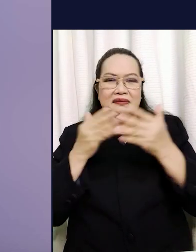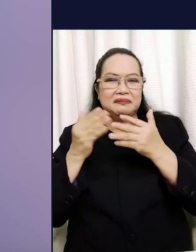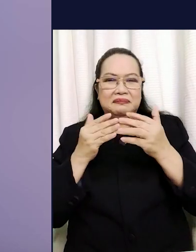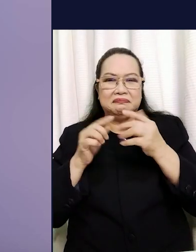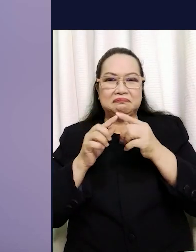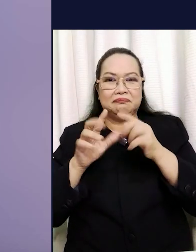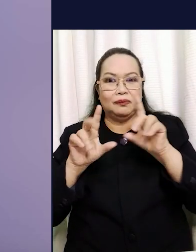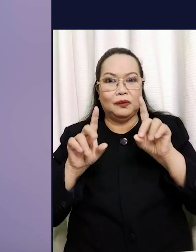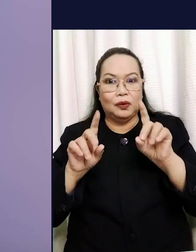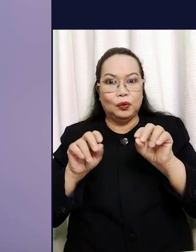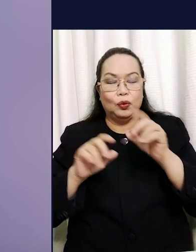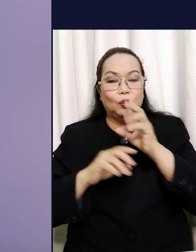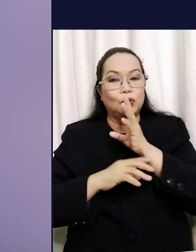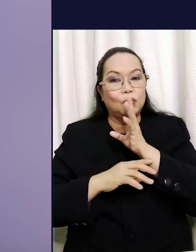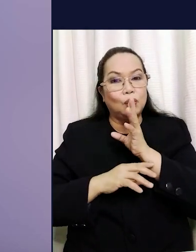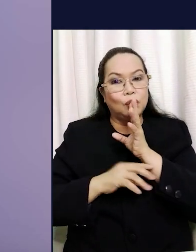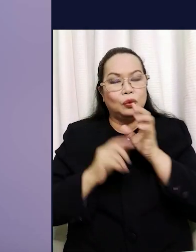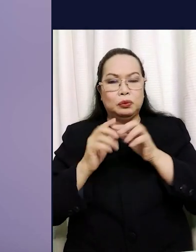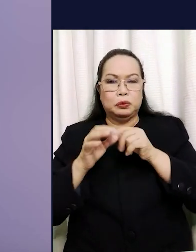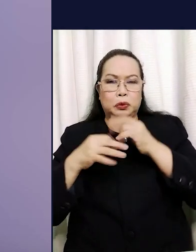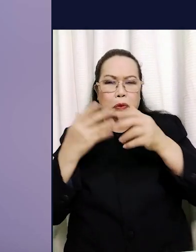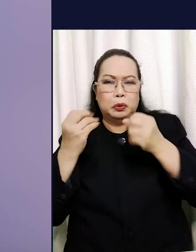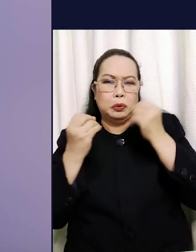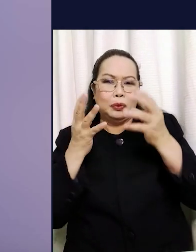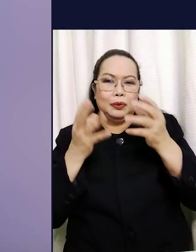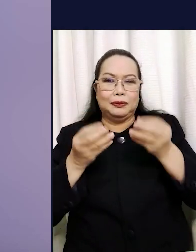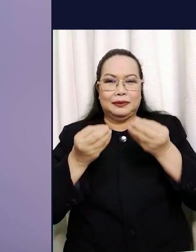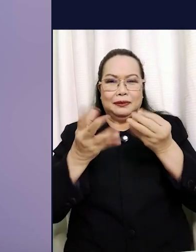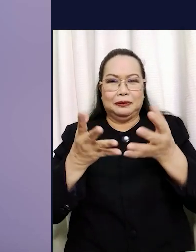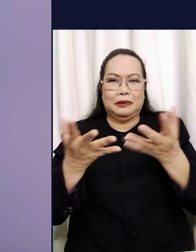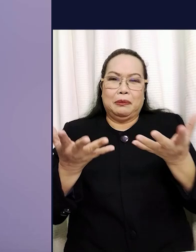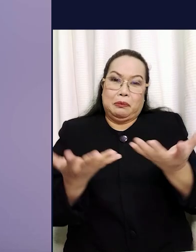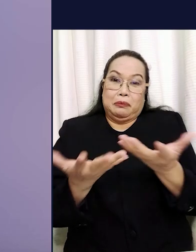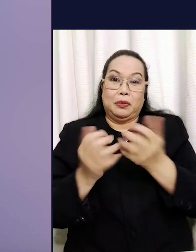no matter what we say, do, or give,